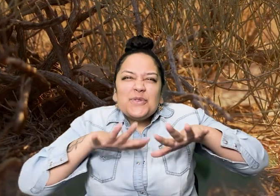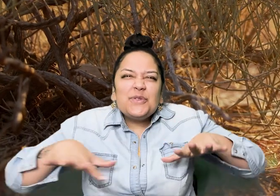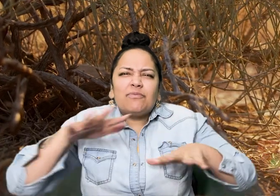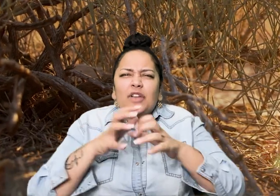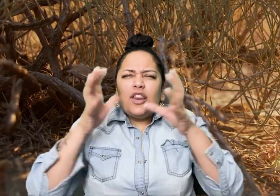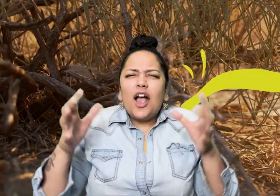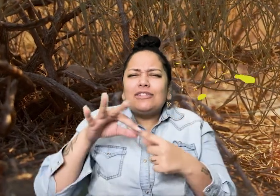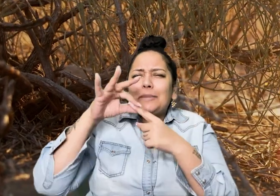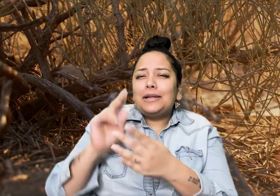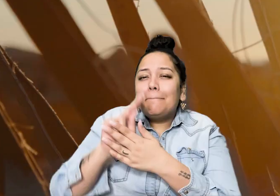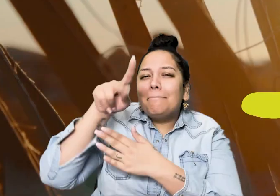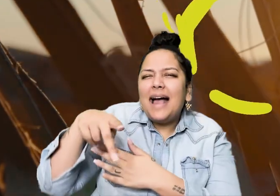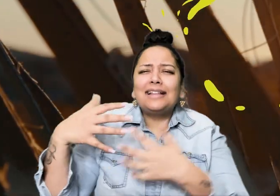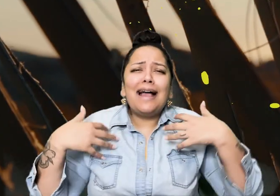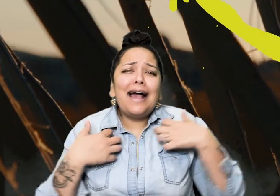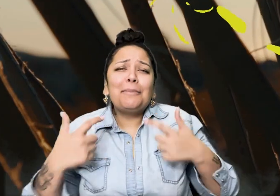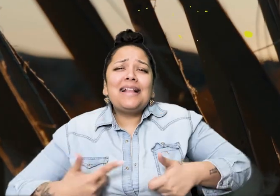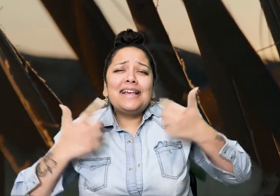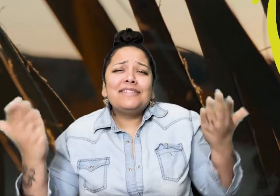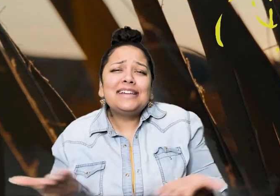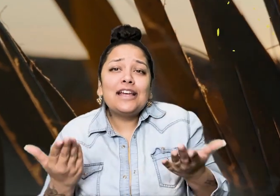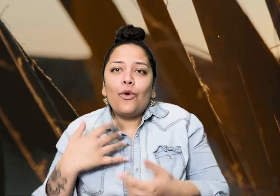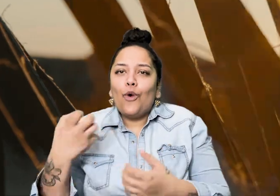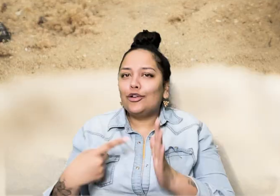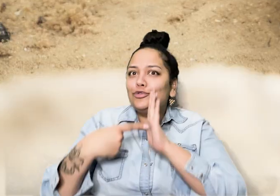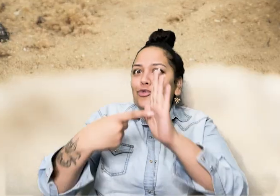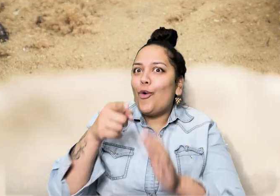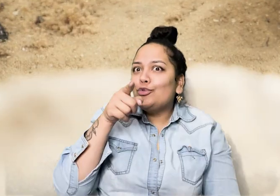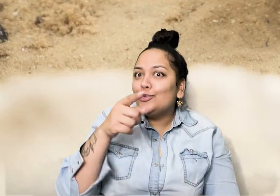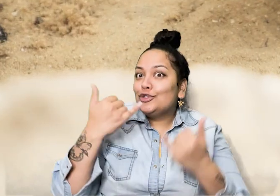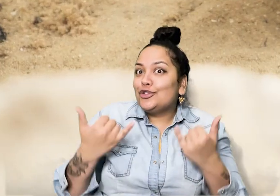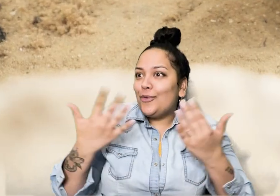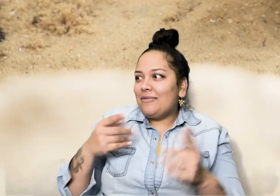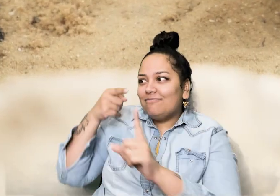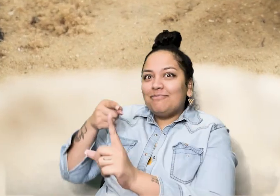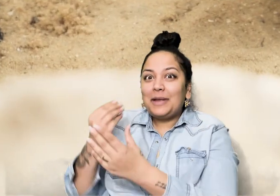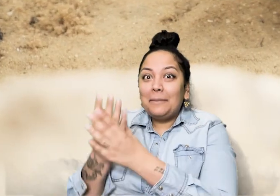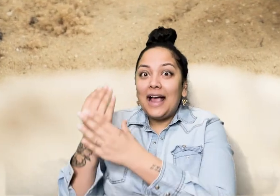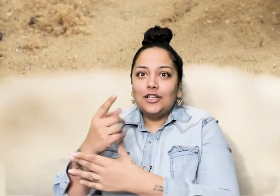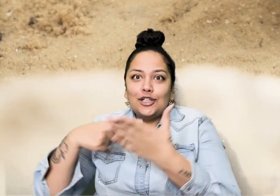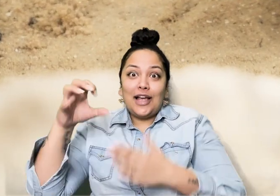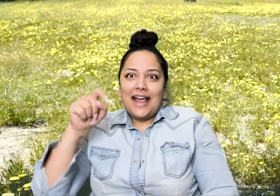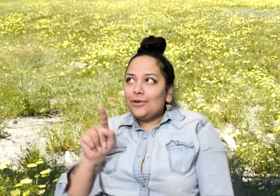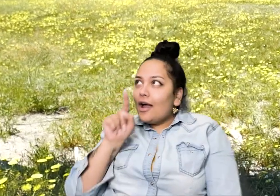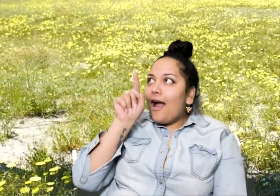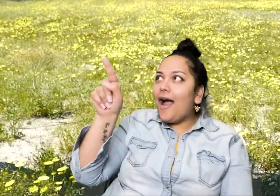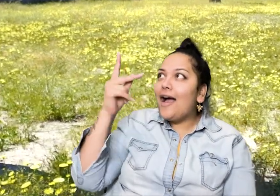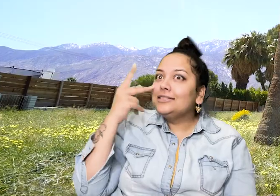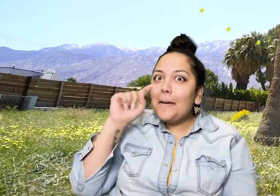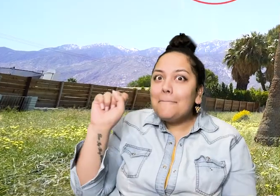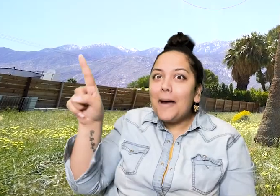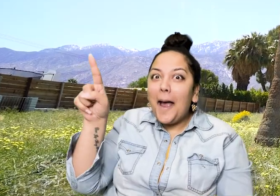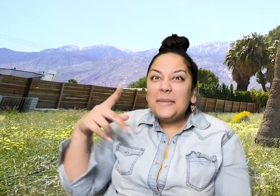there's not a lot of water, and there's a lot of special plants and animals that live here, and there's a plant I want to show you today. Check it